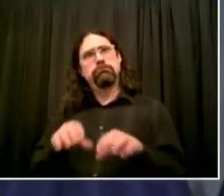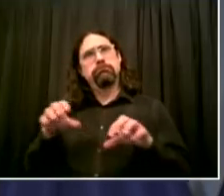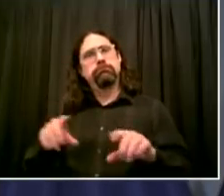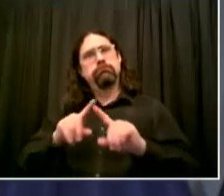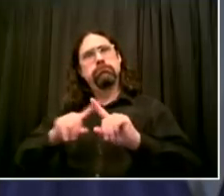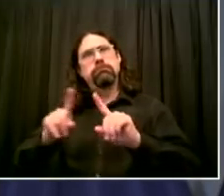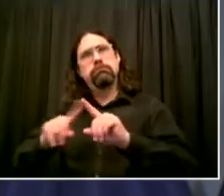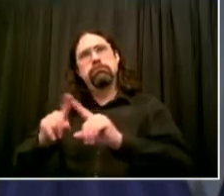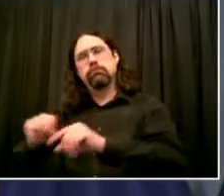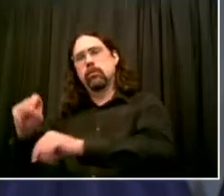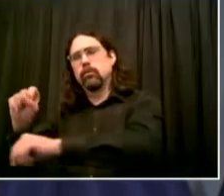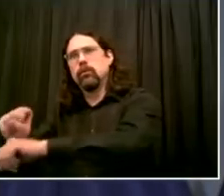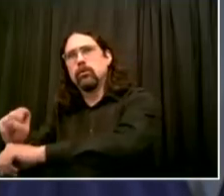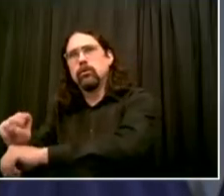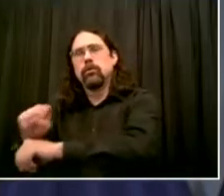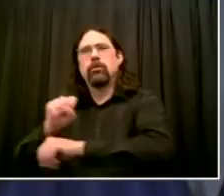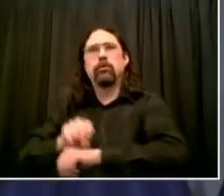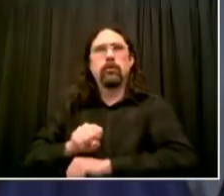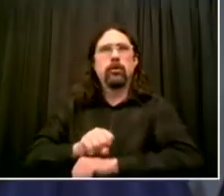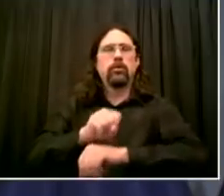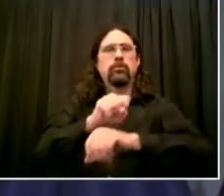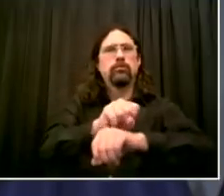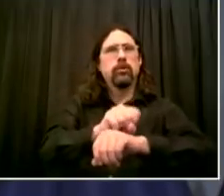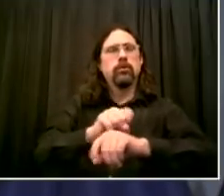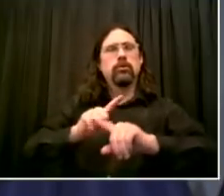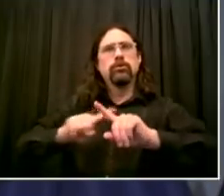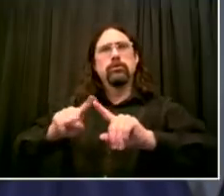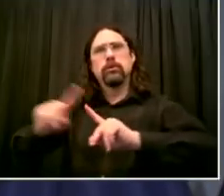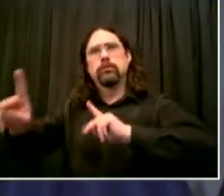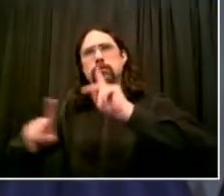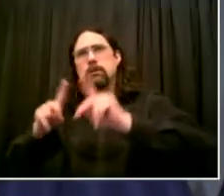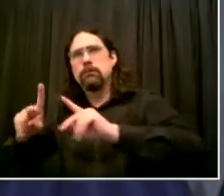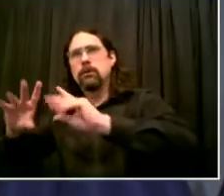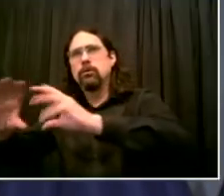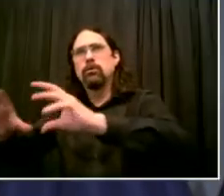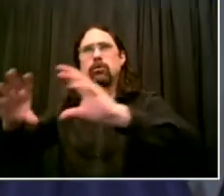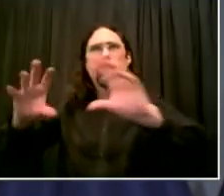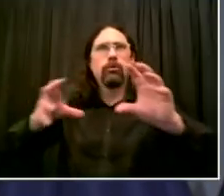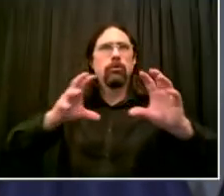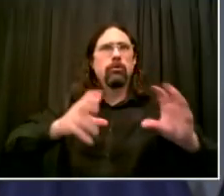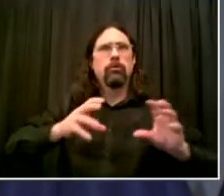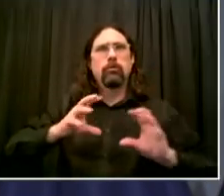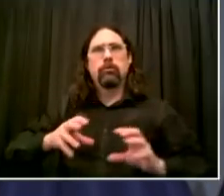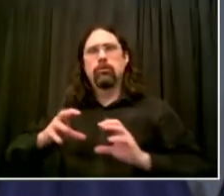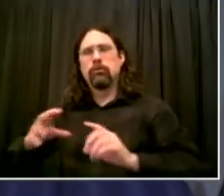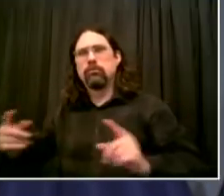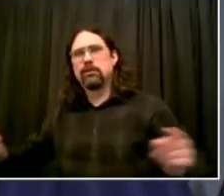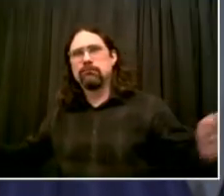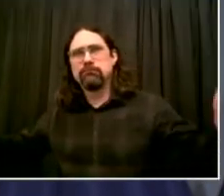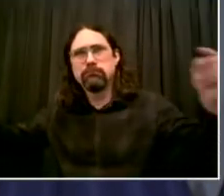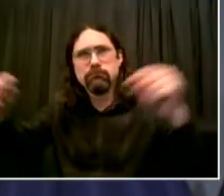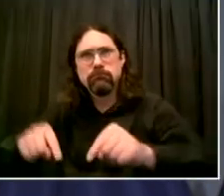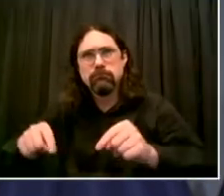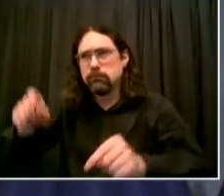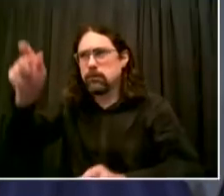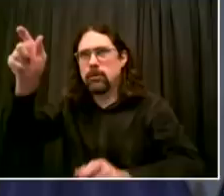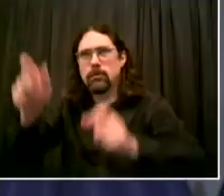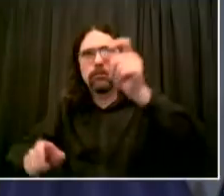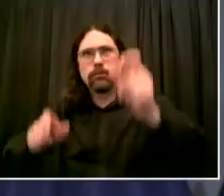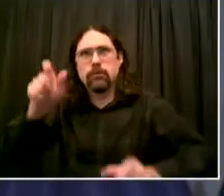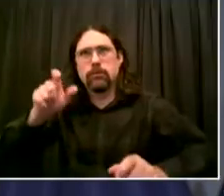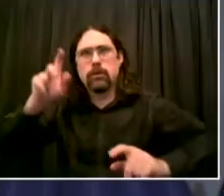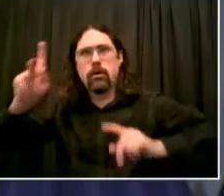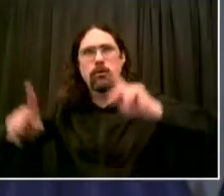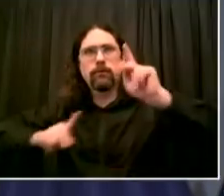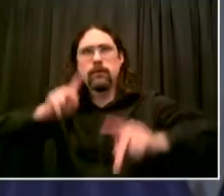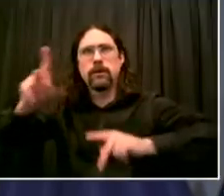people are at the center of the work that we do. And sometimes it's easy for us in today's fast-paced society to lose sight